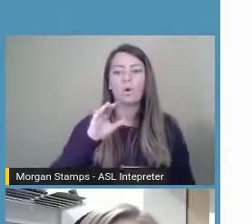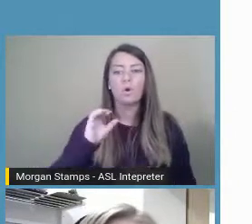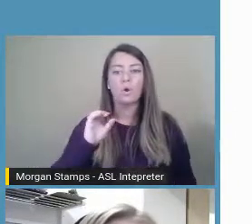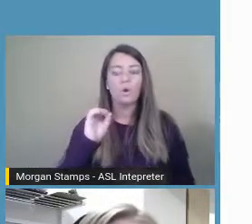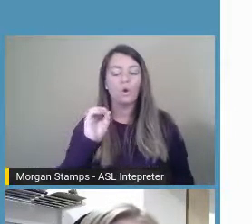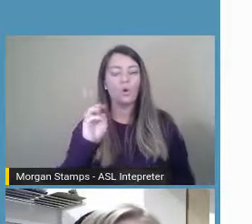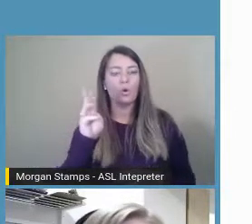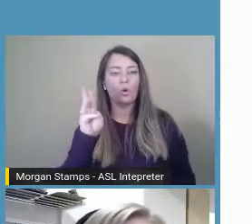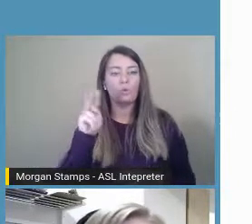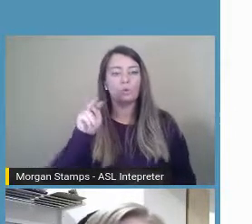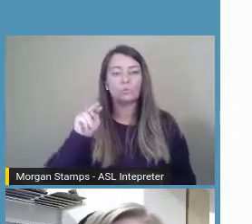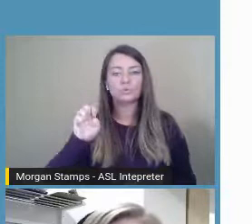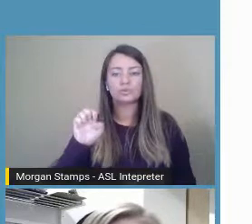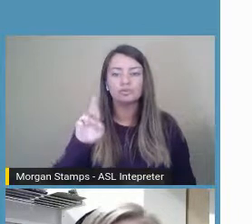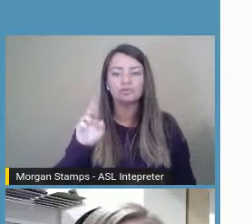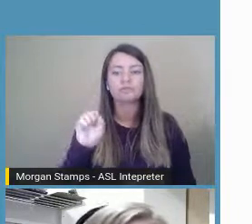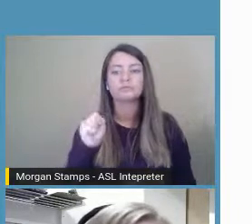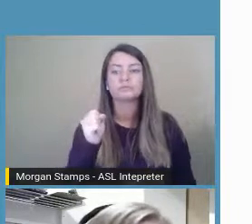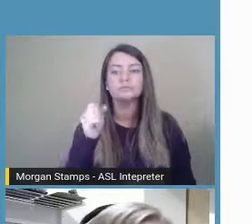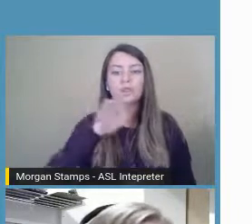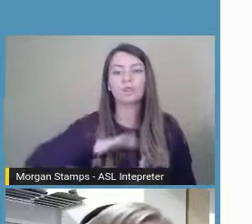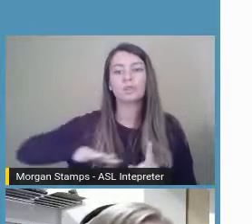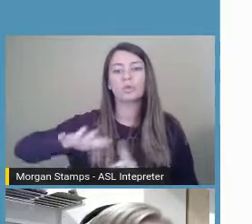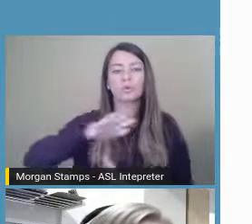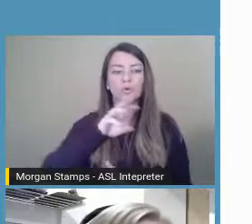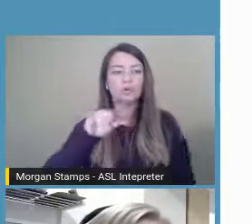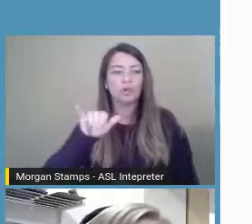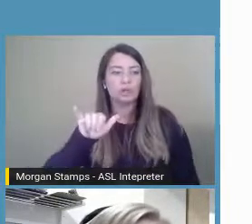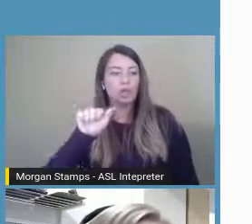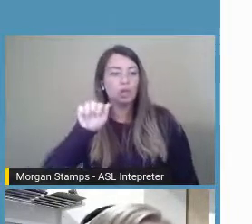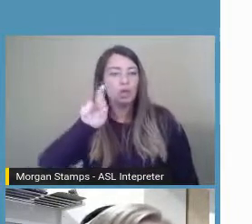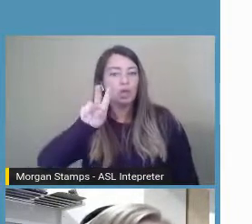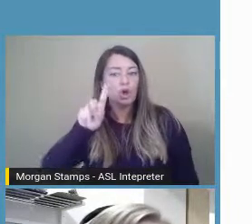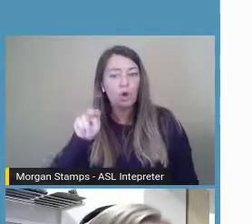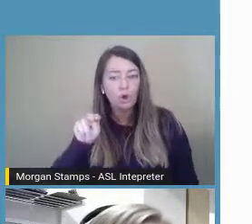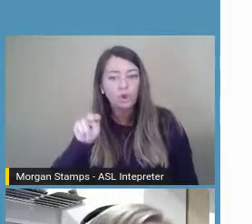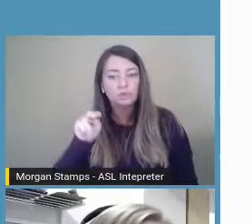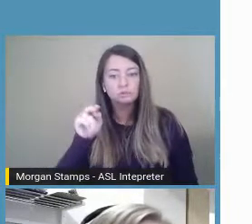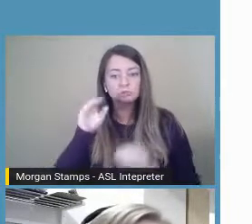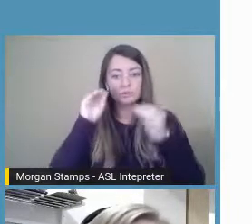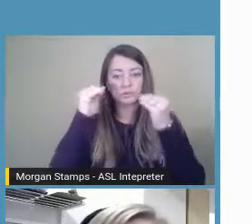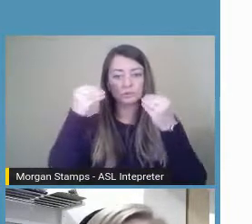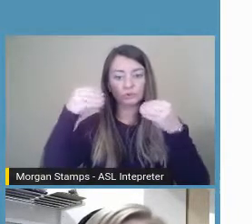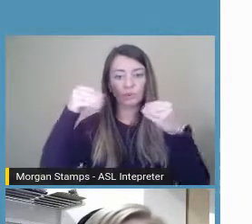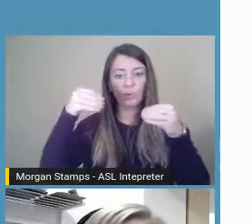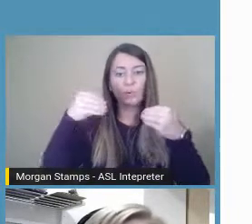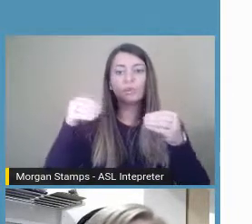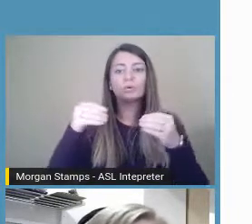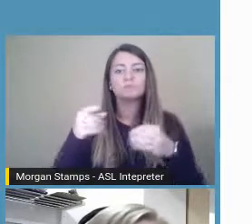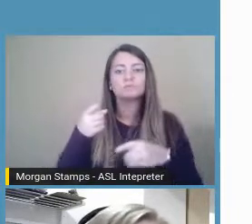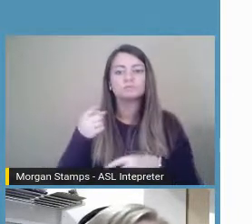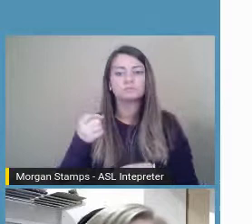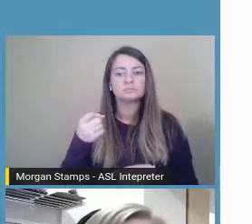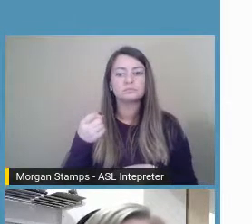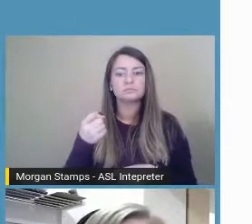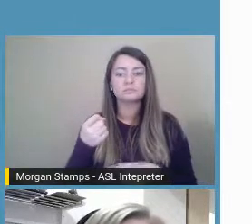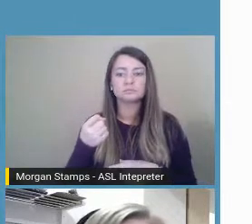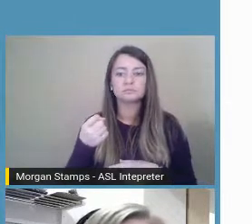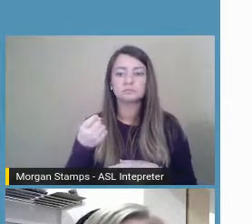for participants to pick up before or after the program. At the end, participants turned on their cameras and shared